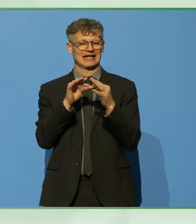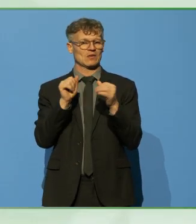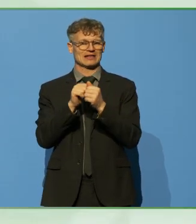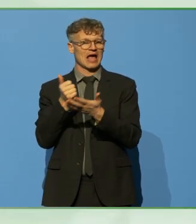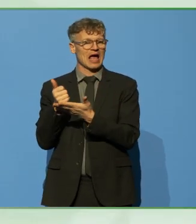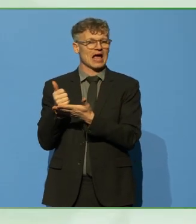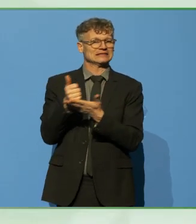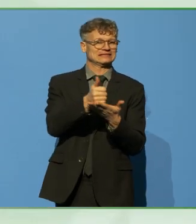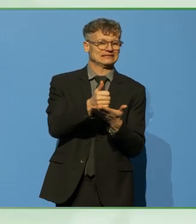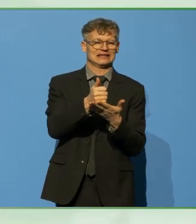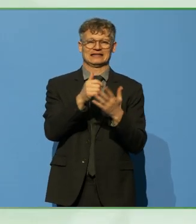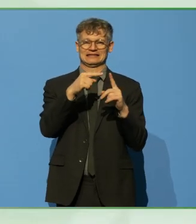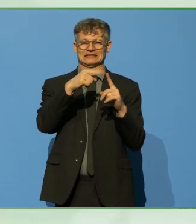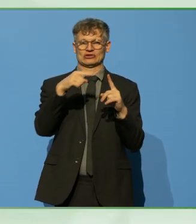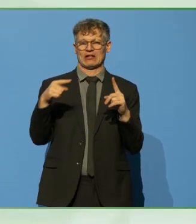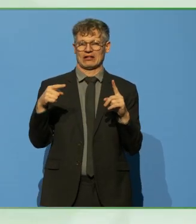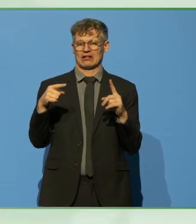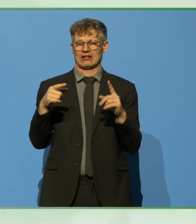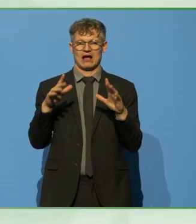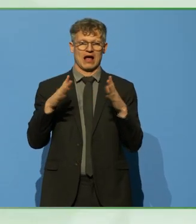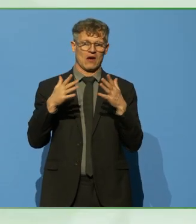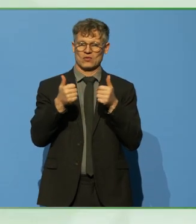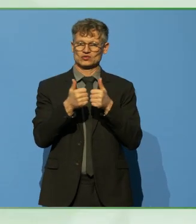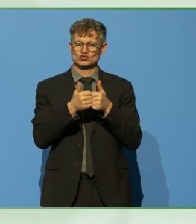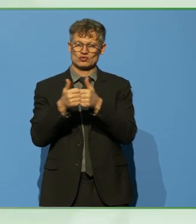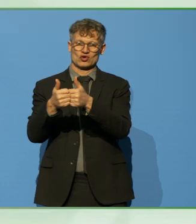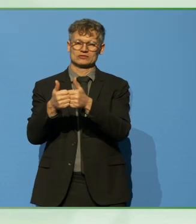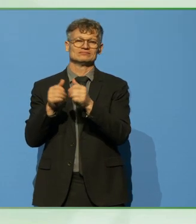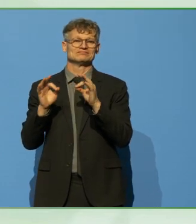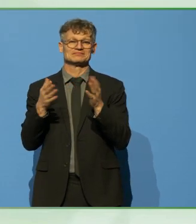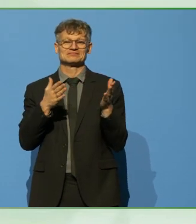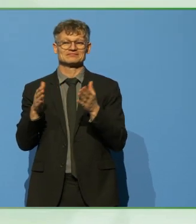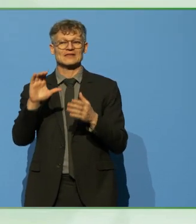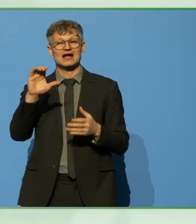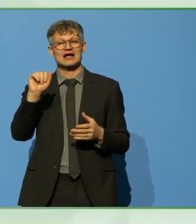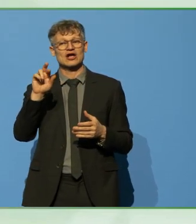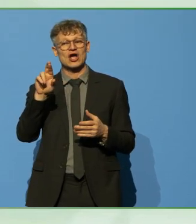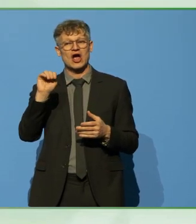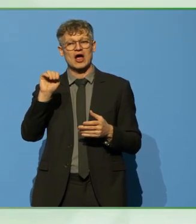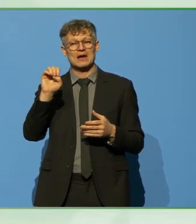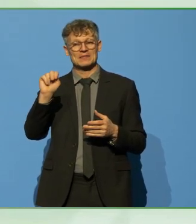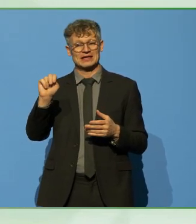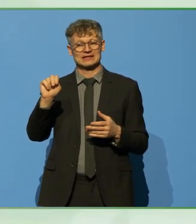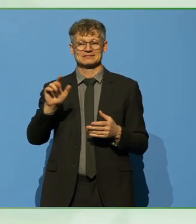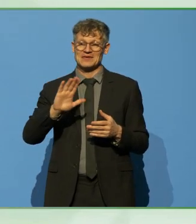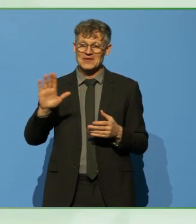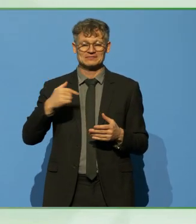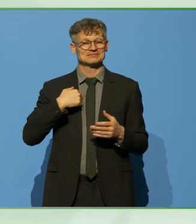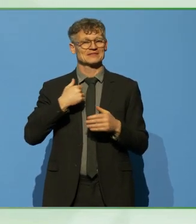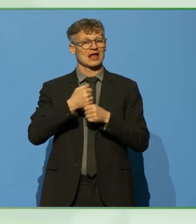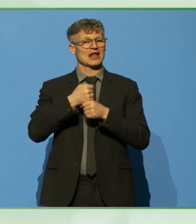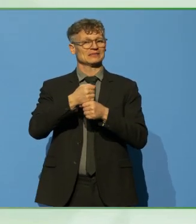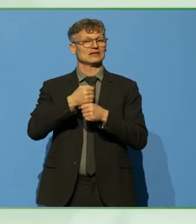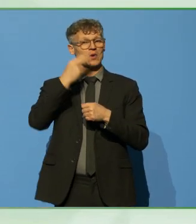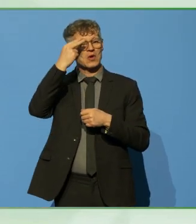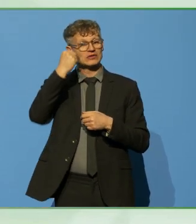panel. Carmen. Hello, everyone. I'm Carmen, and I'm representing here today ONCE, which is a Spanish organization that represents